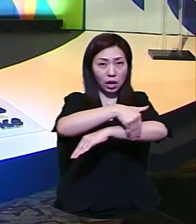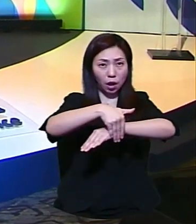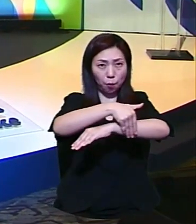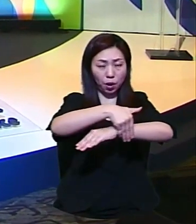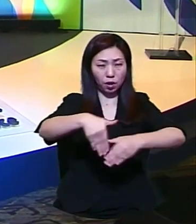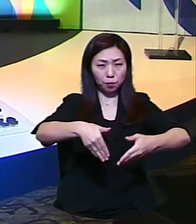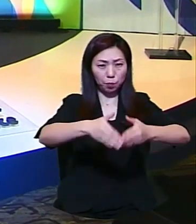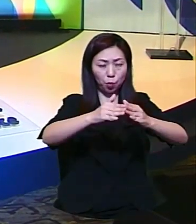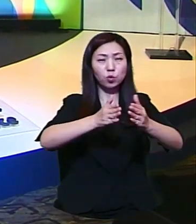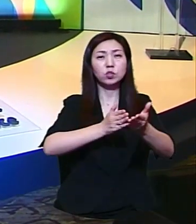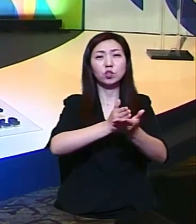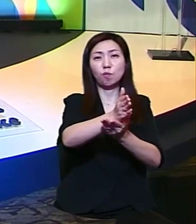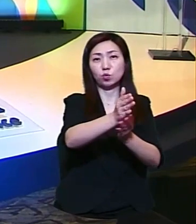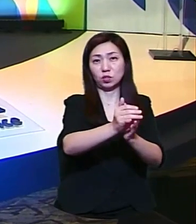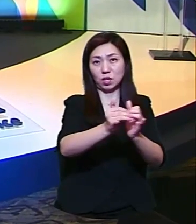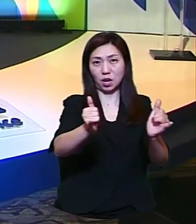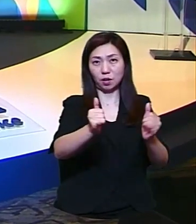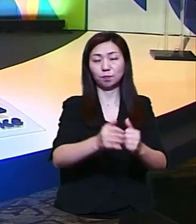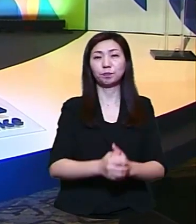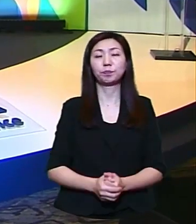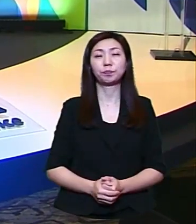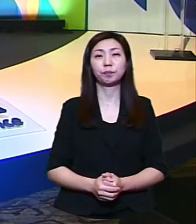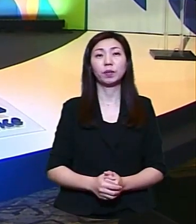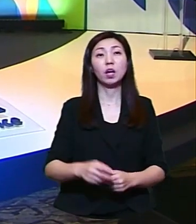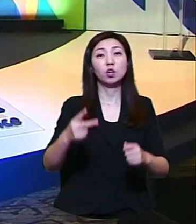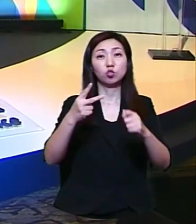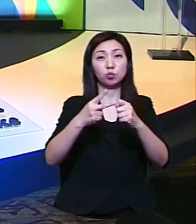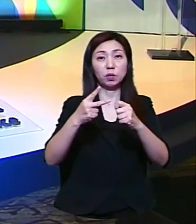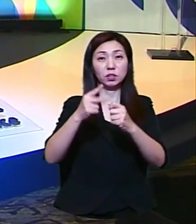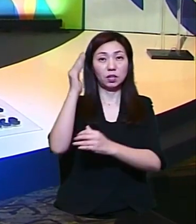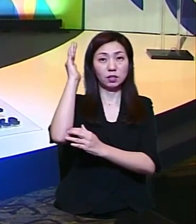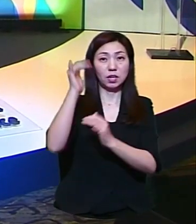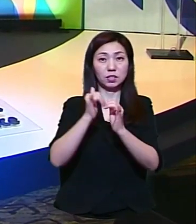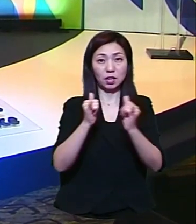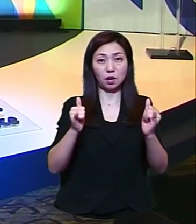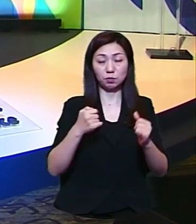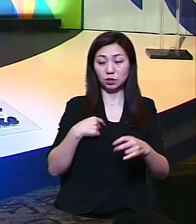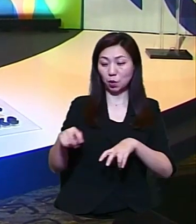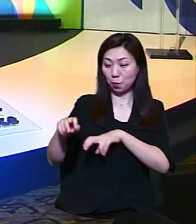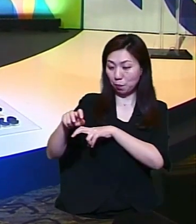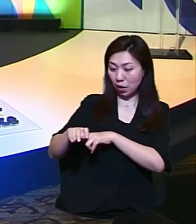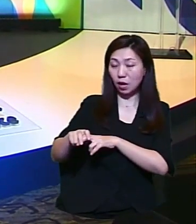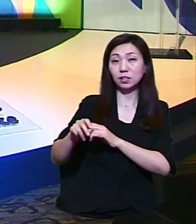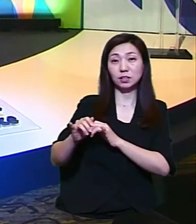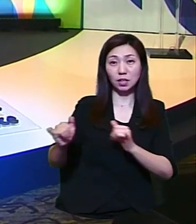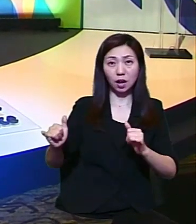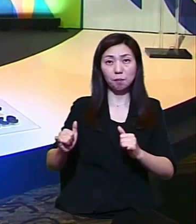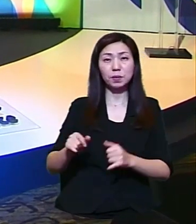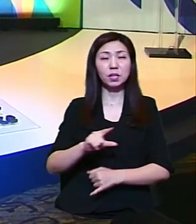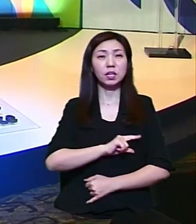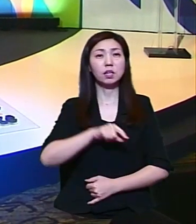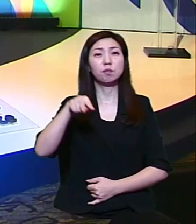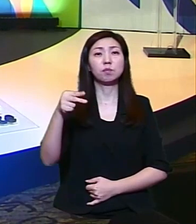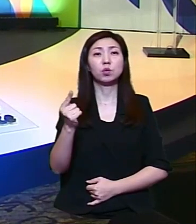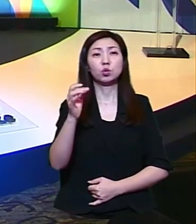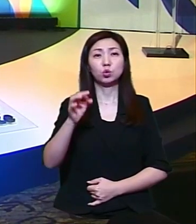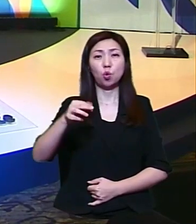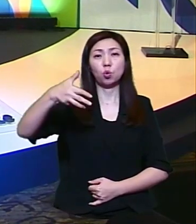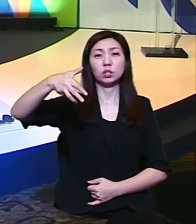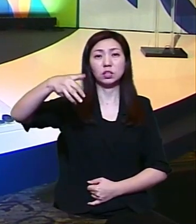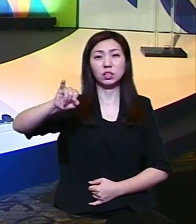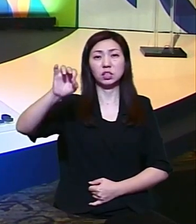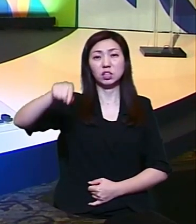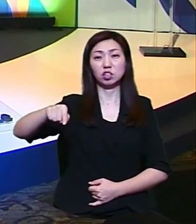Our next speaker is sitting right next to me, Dr. Chi-Young Song, who is the Vice President of Science